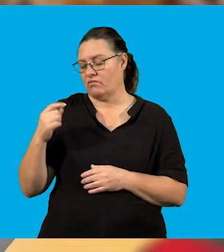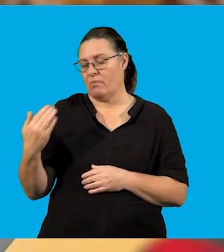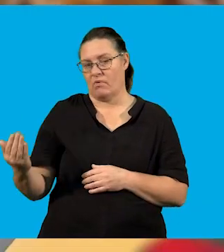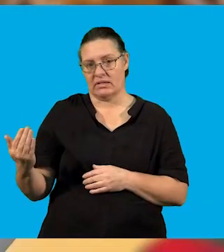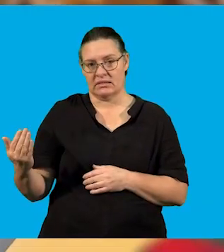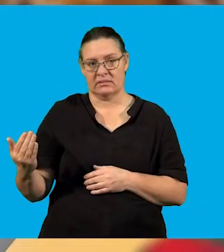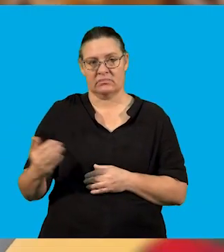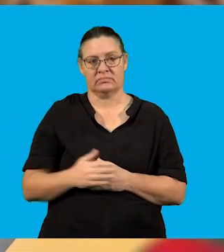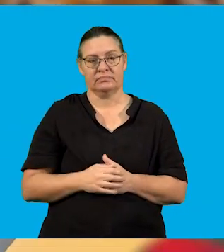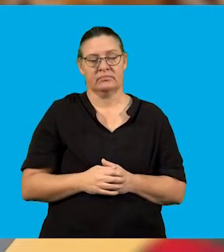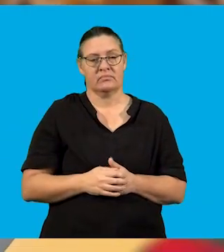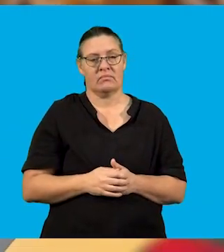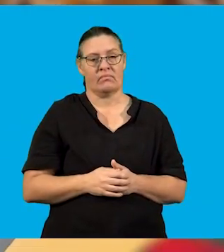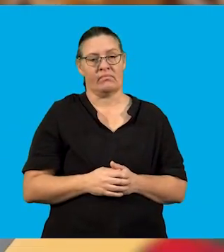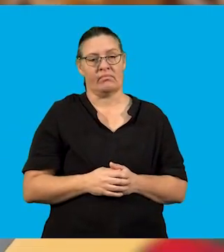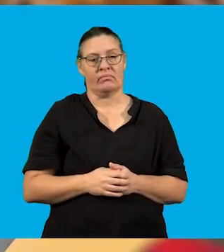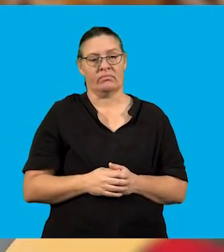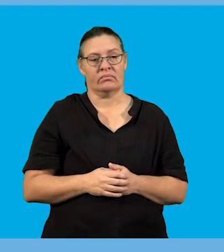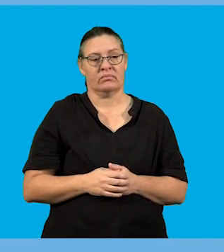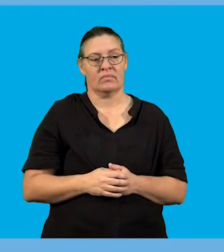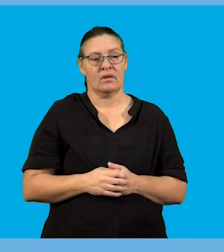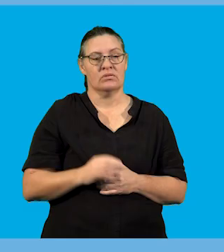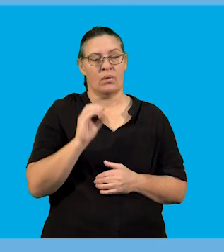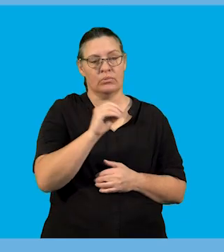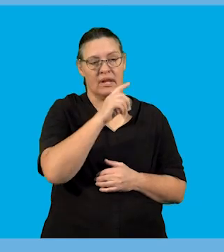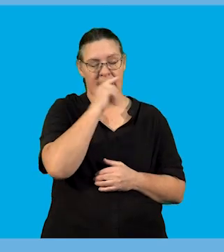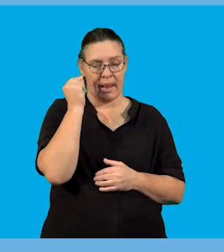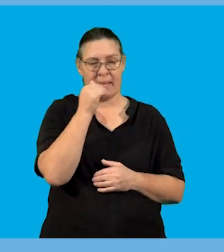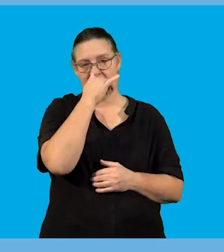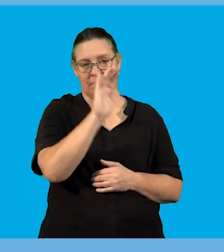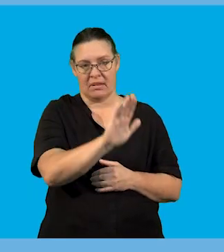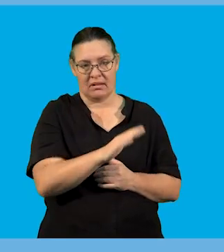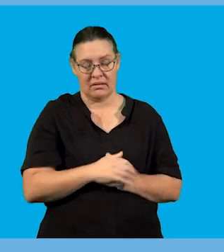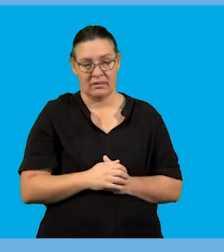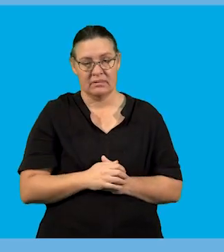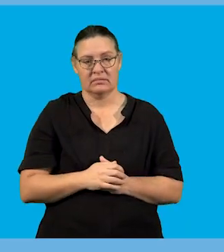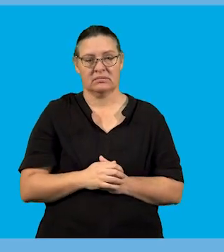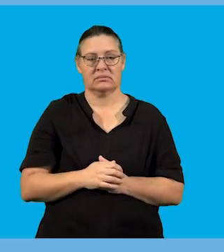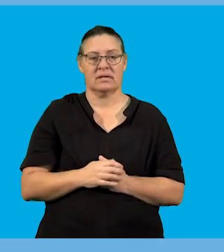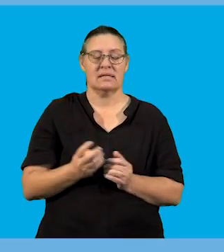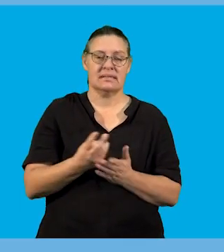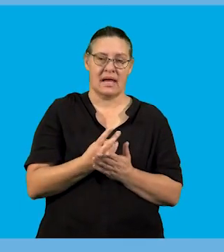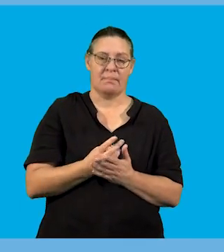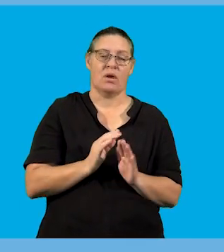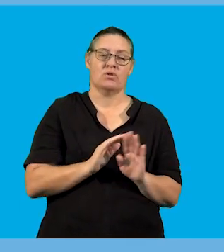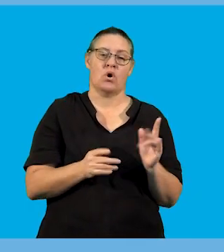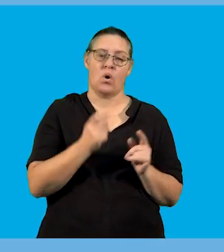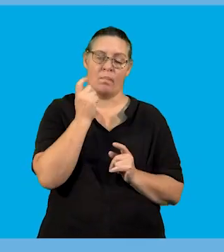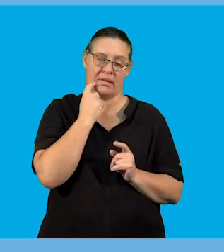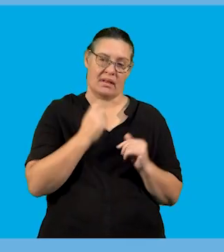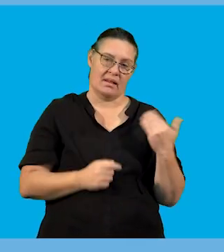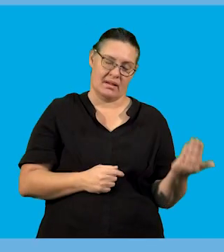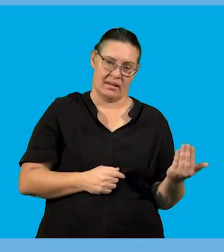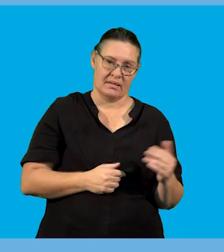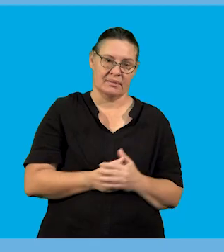and whatever metal that we are picking, we need to write its name and also write its symbol. Then same thing happens with the nonmetals. We need to